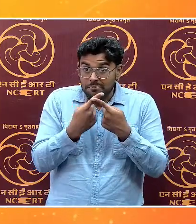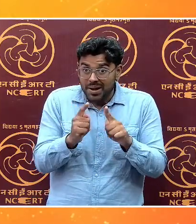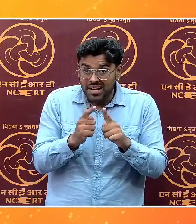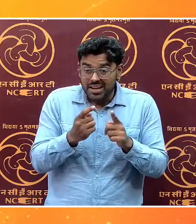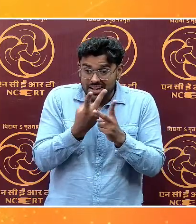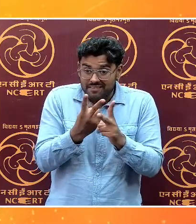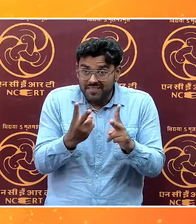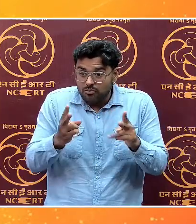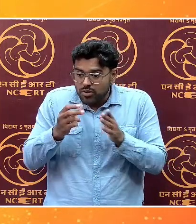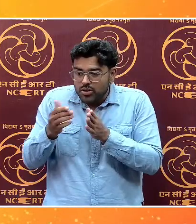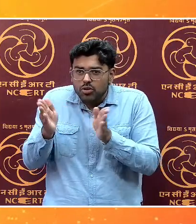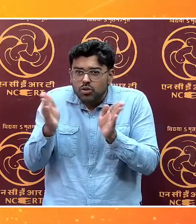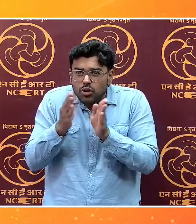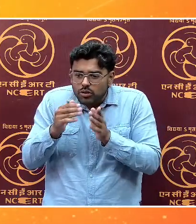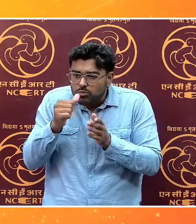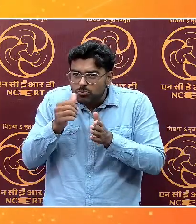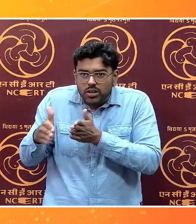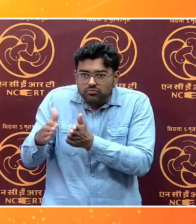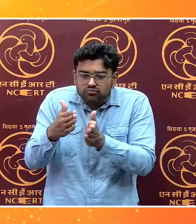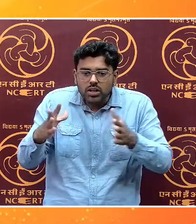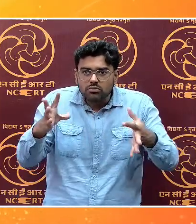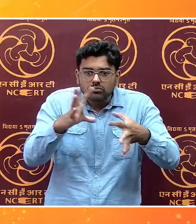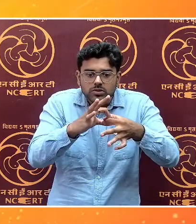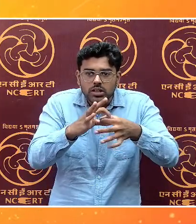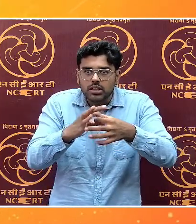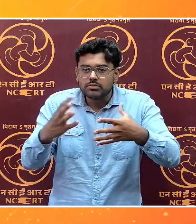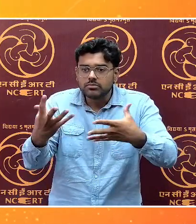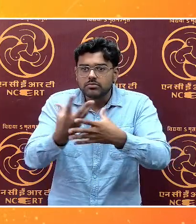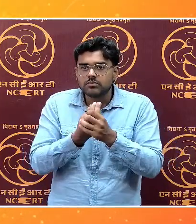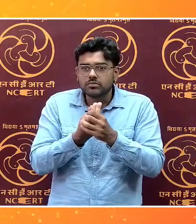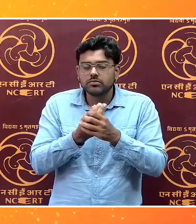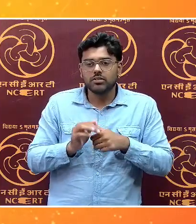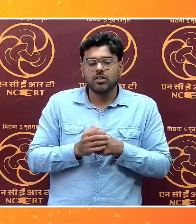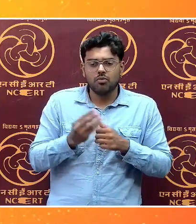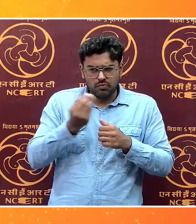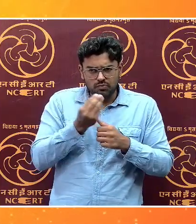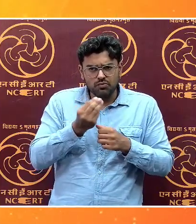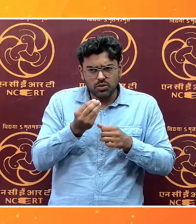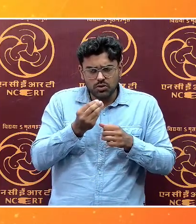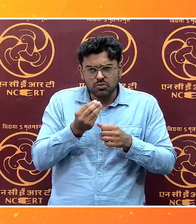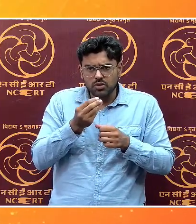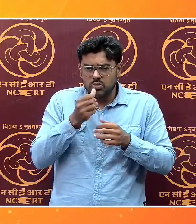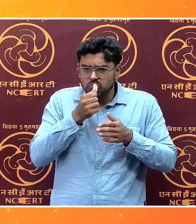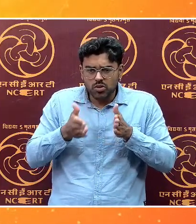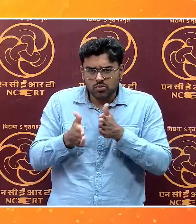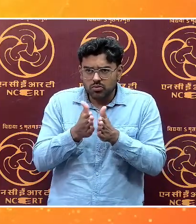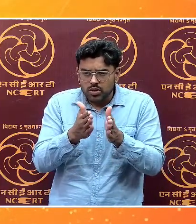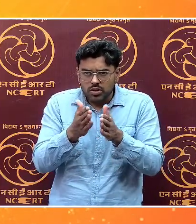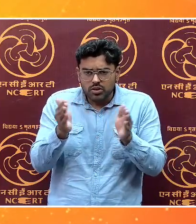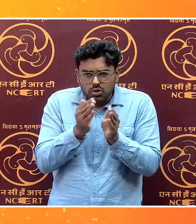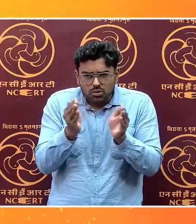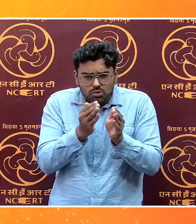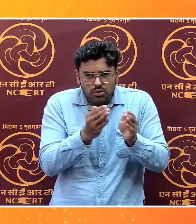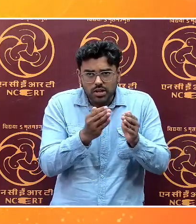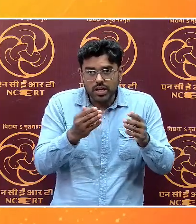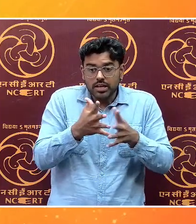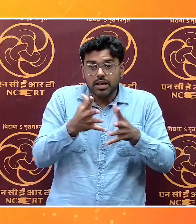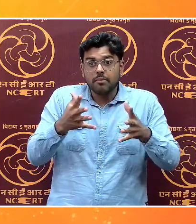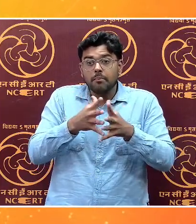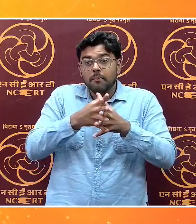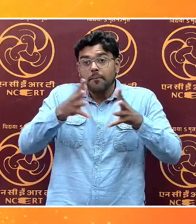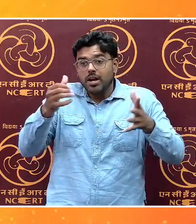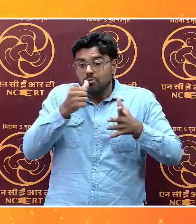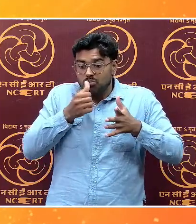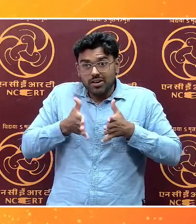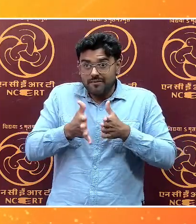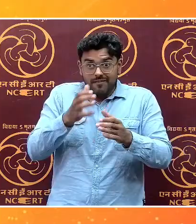in its journey? Dear student, some small rivers merges or join a bigger river,